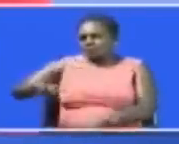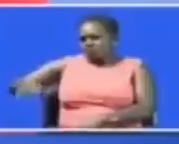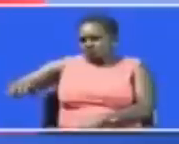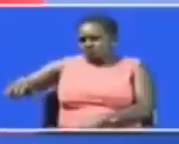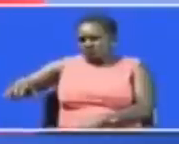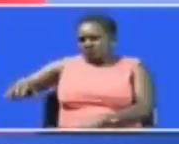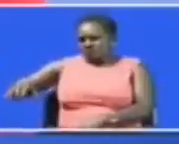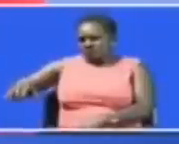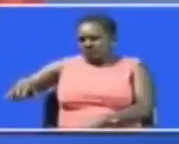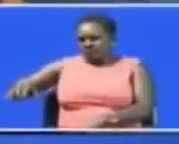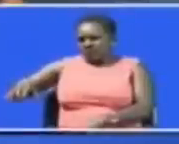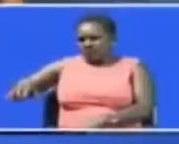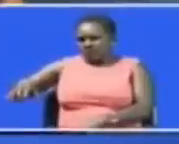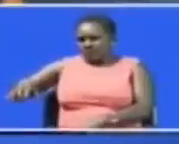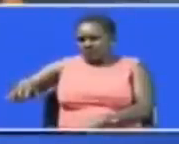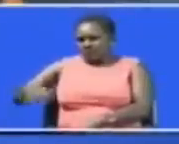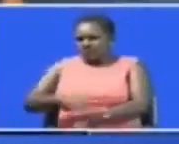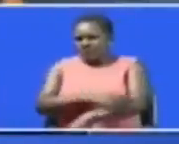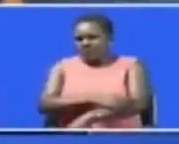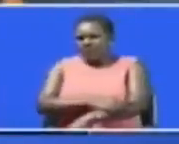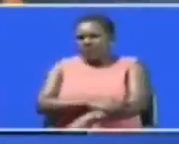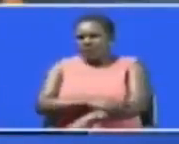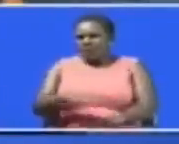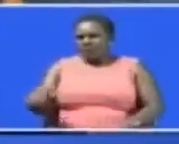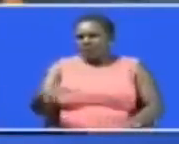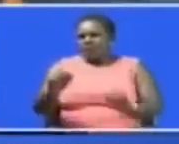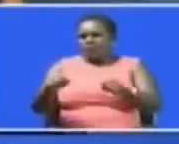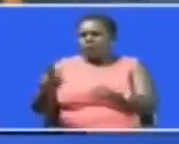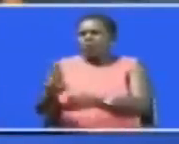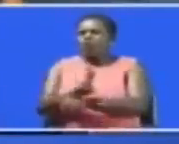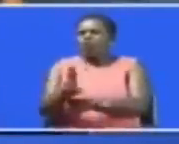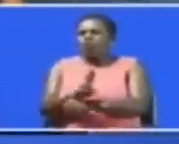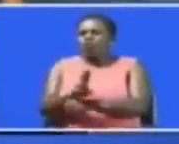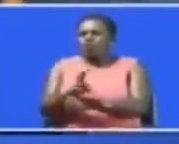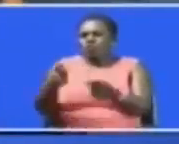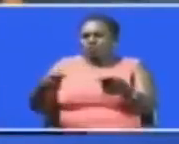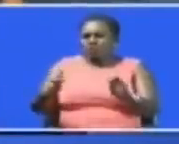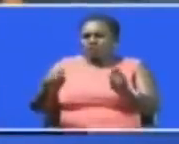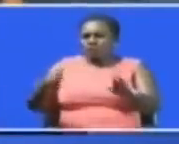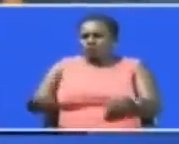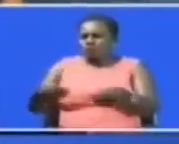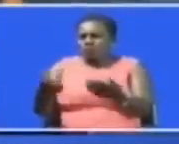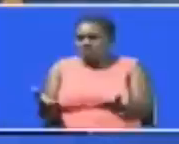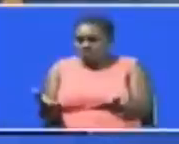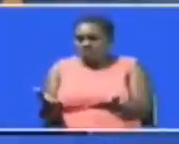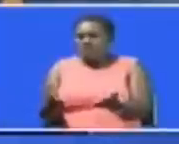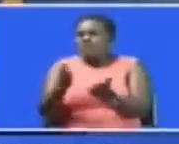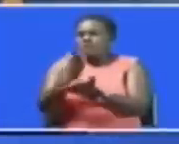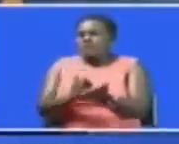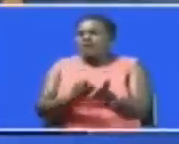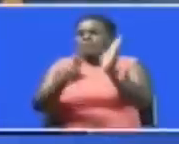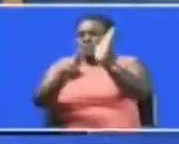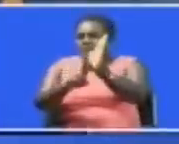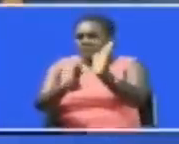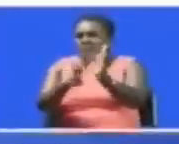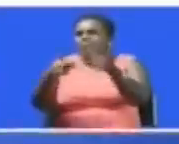constituencies, I beg your pardon. Yeah. I think the area can be used to try and give them some